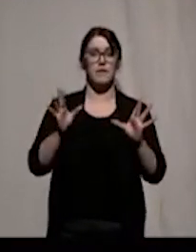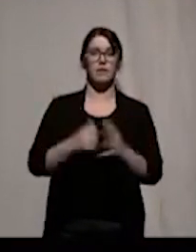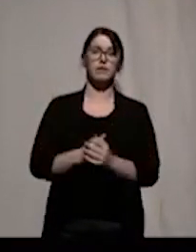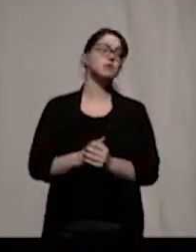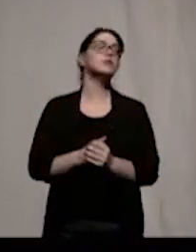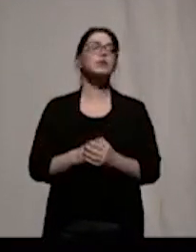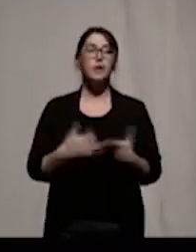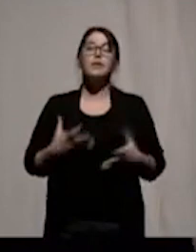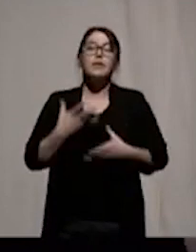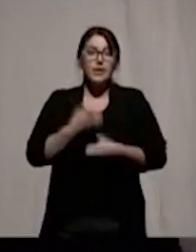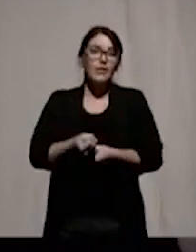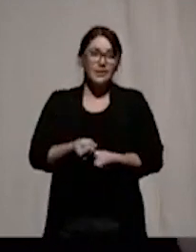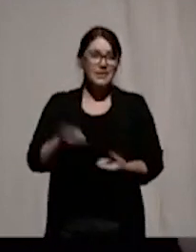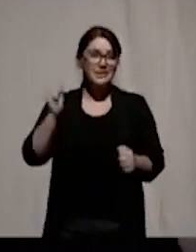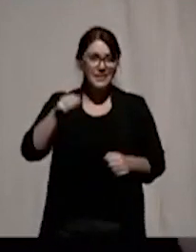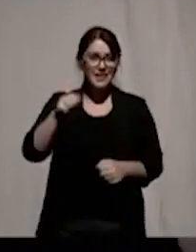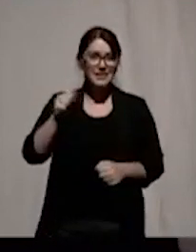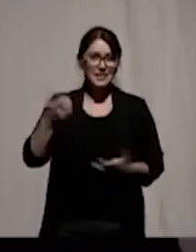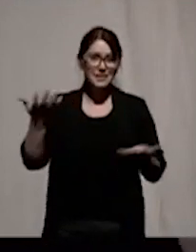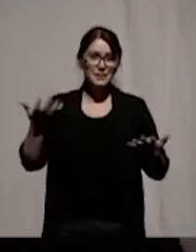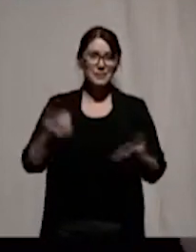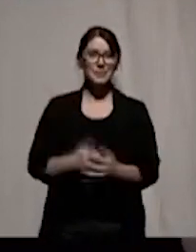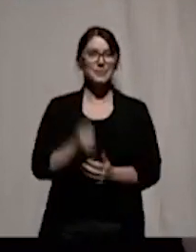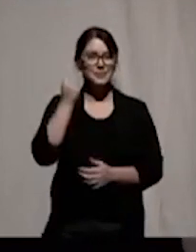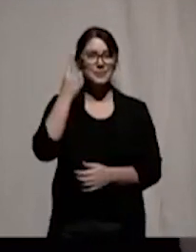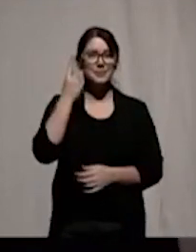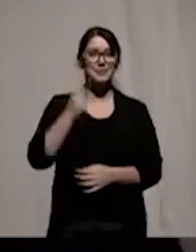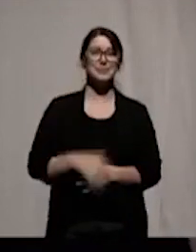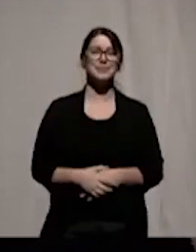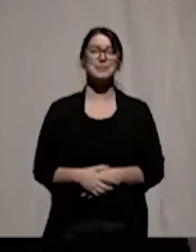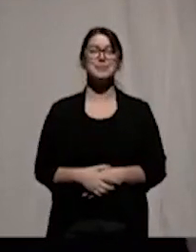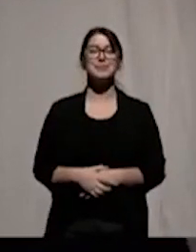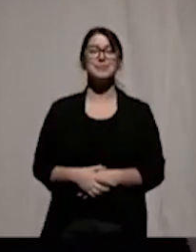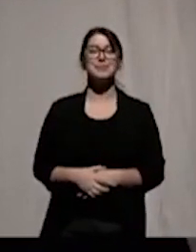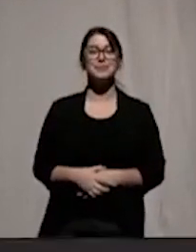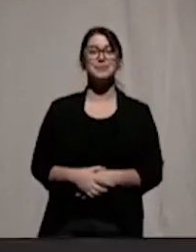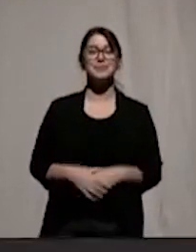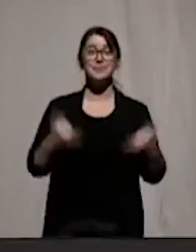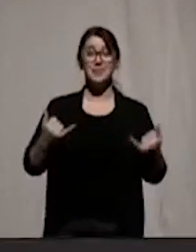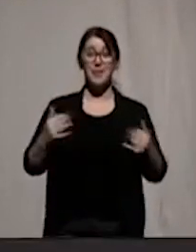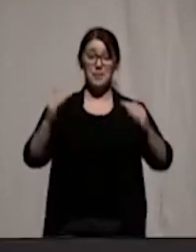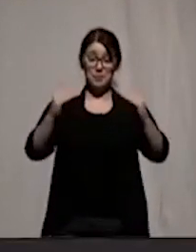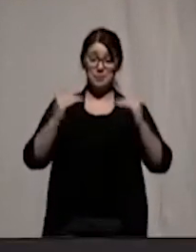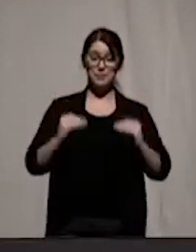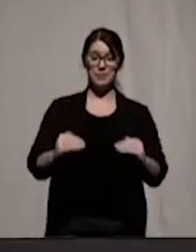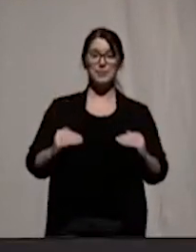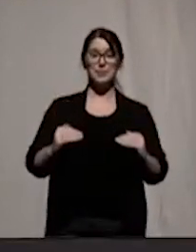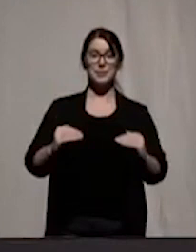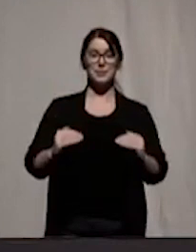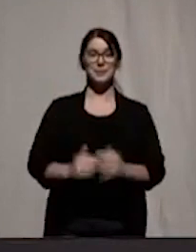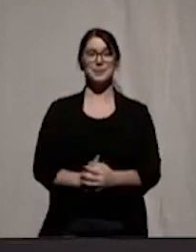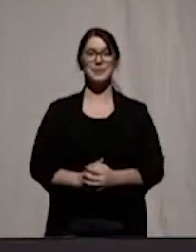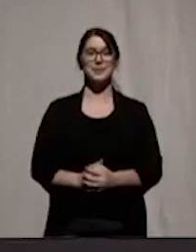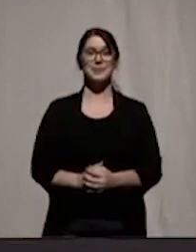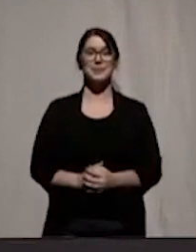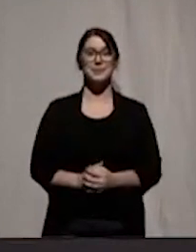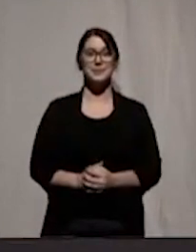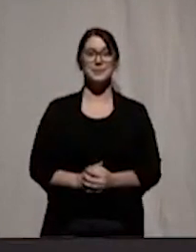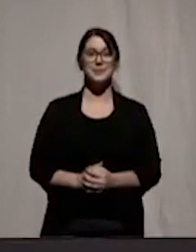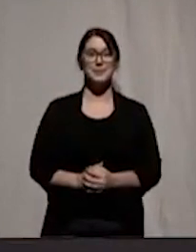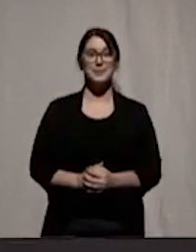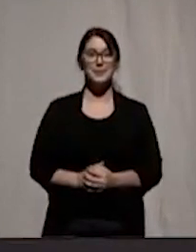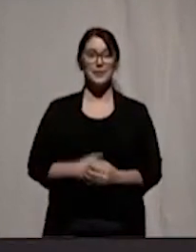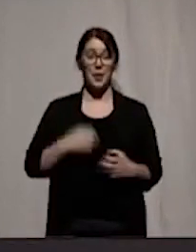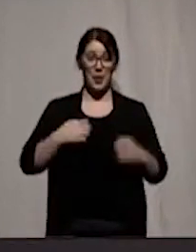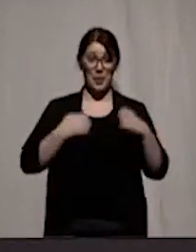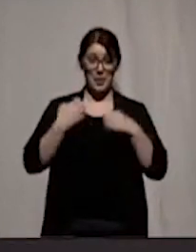this. Awesome. Well, so what we're going to do is move on to the next part, which, we'll put those emotions in the